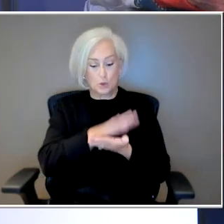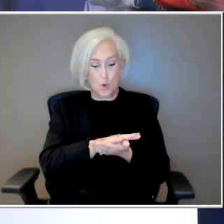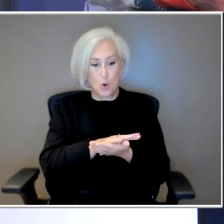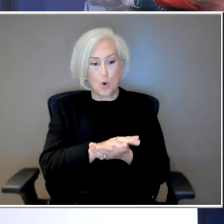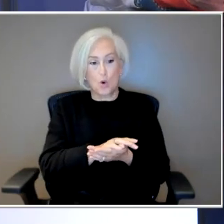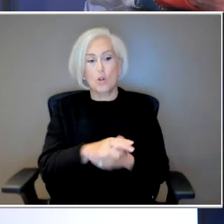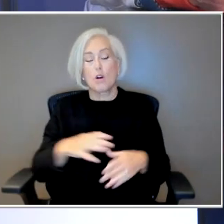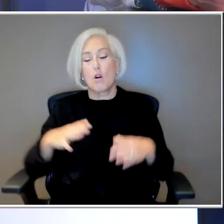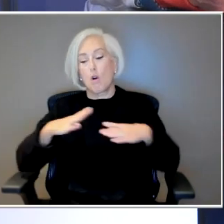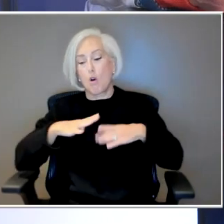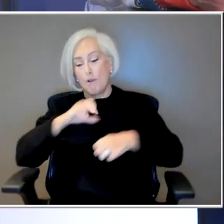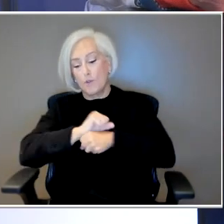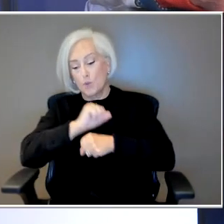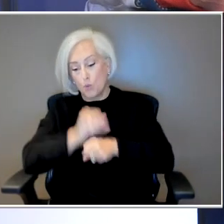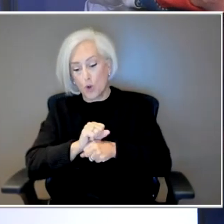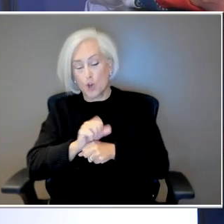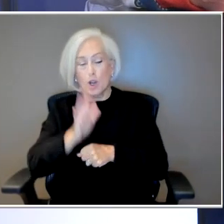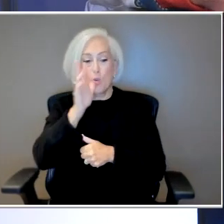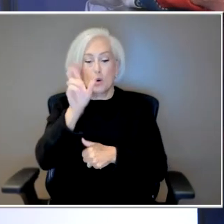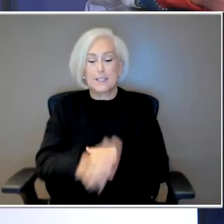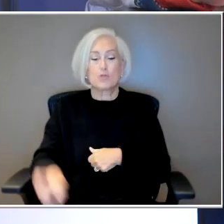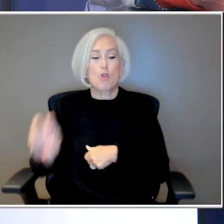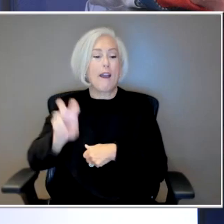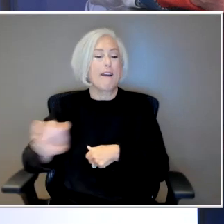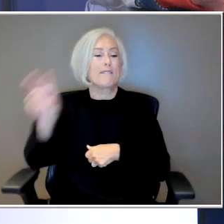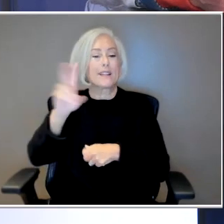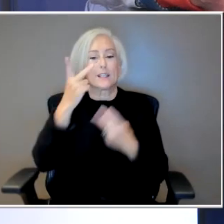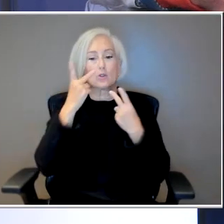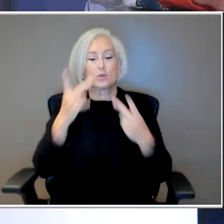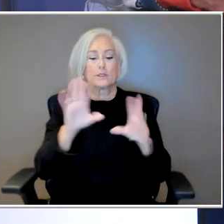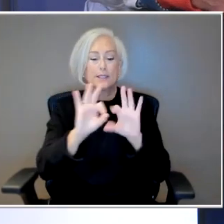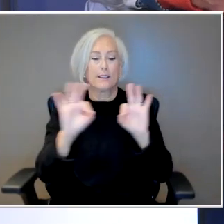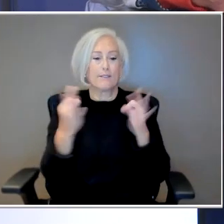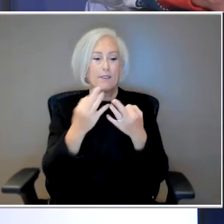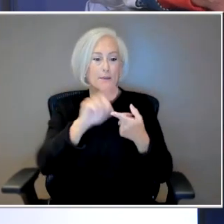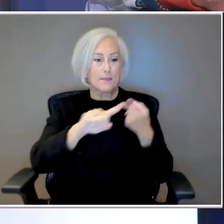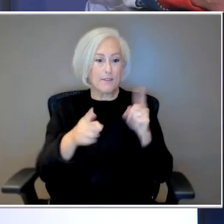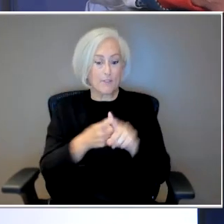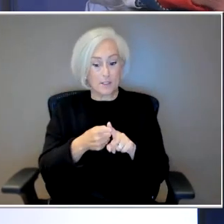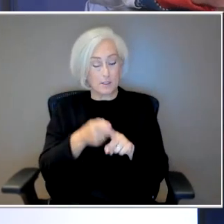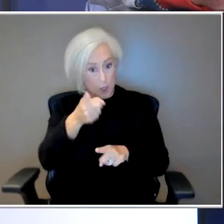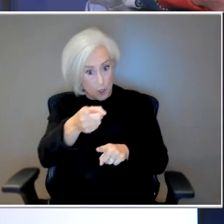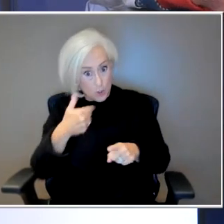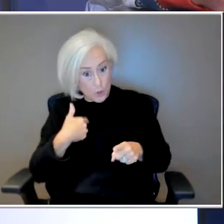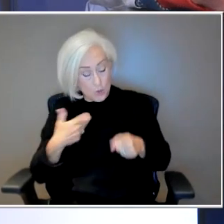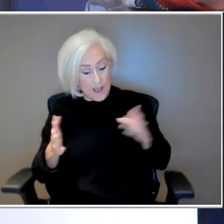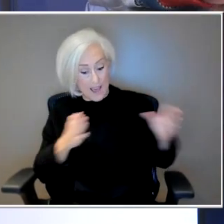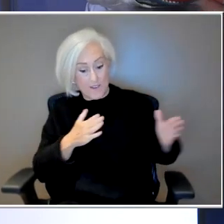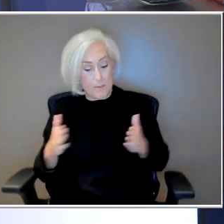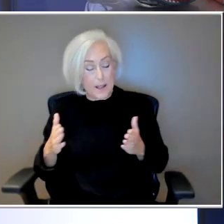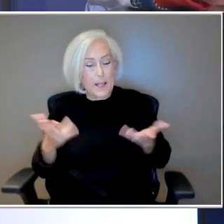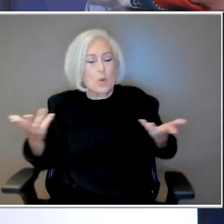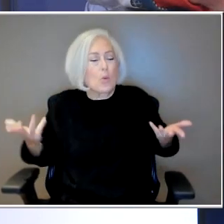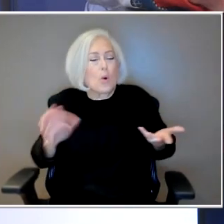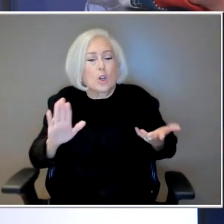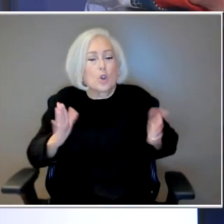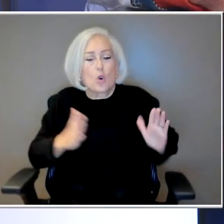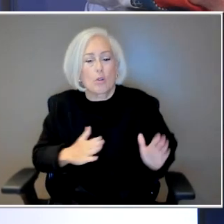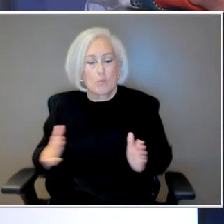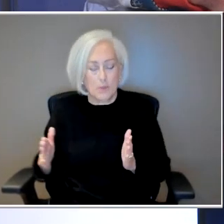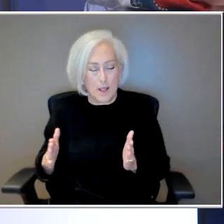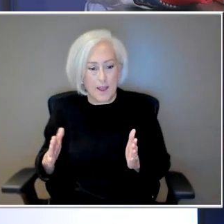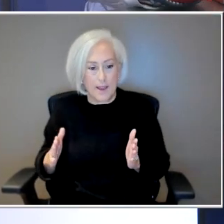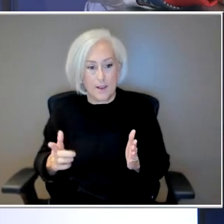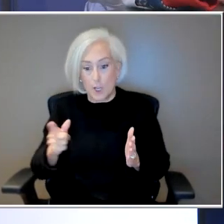see friends and family over the holidays. Make sure you have a plan. What kind of plan? Make sure that you have a plan that if you have